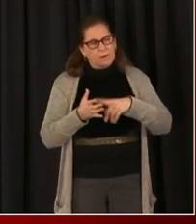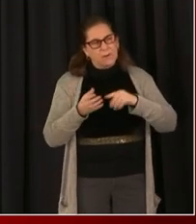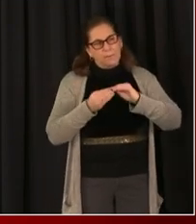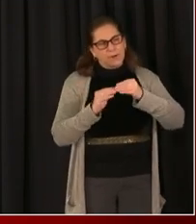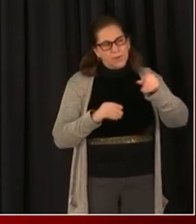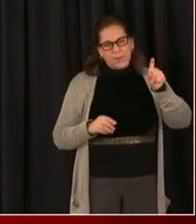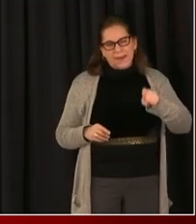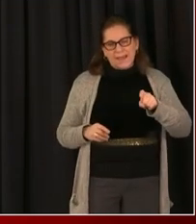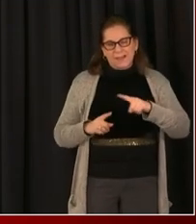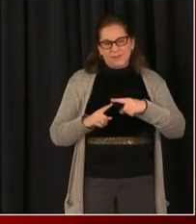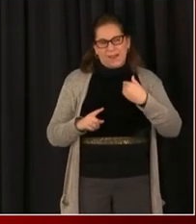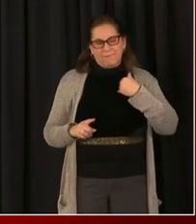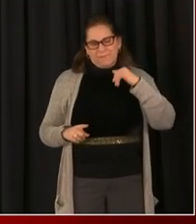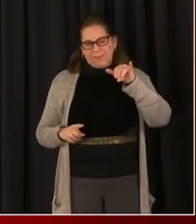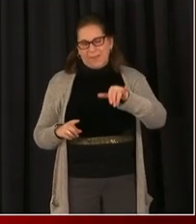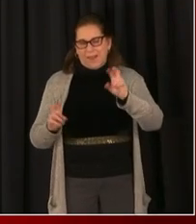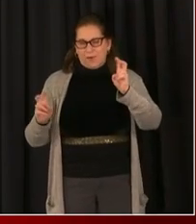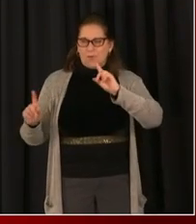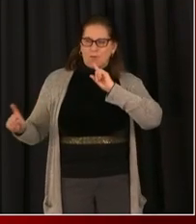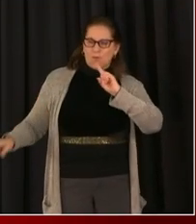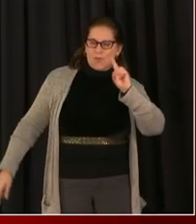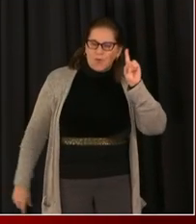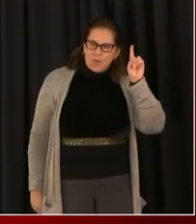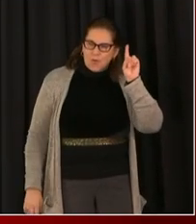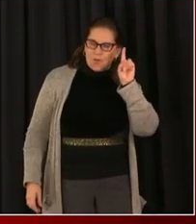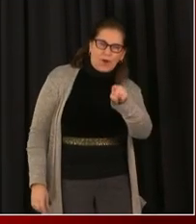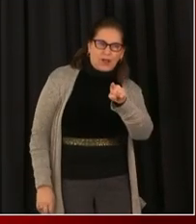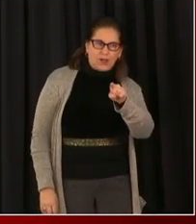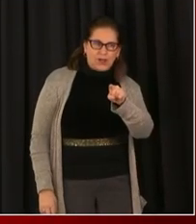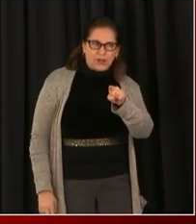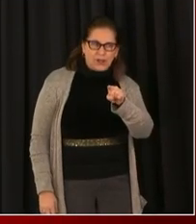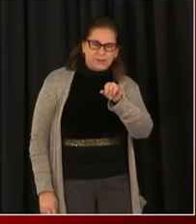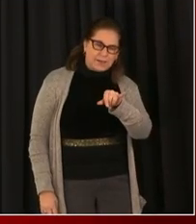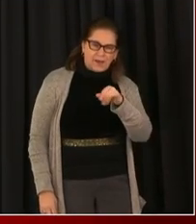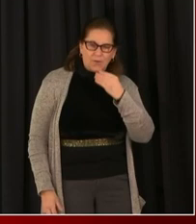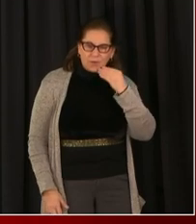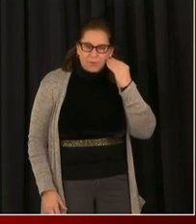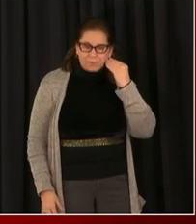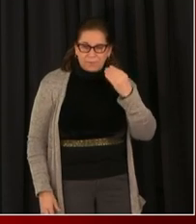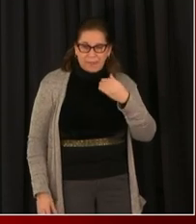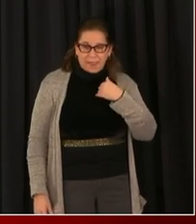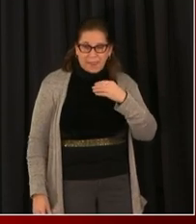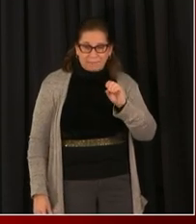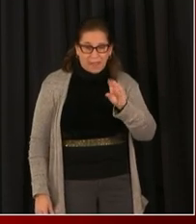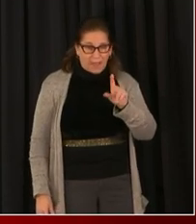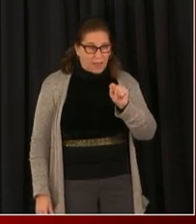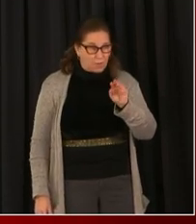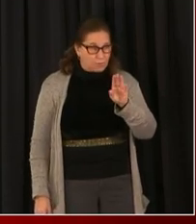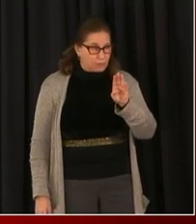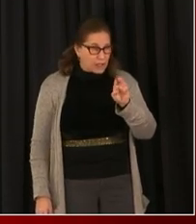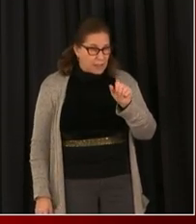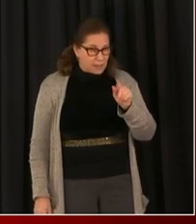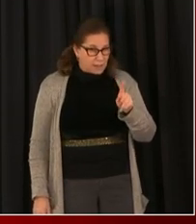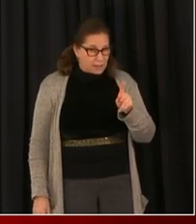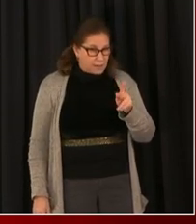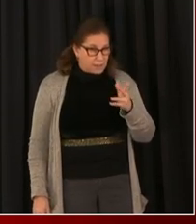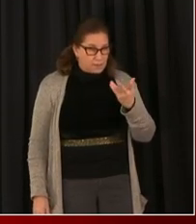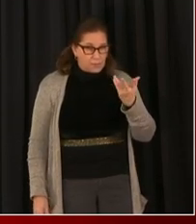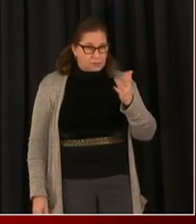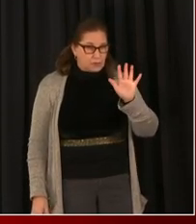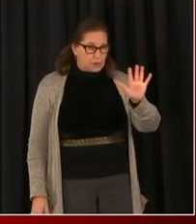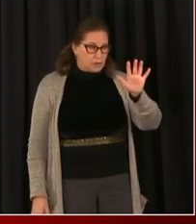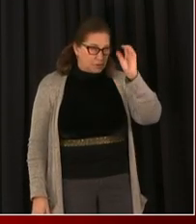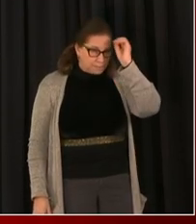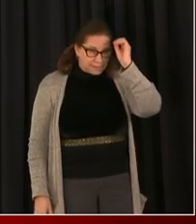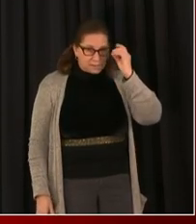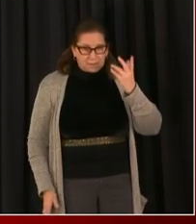that. Is there a number, or now that we're reporting on outbreaks, are those also weighing into that potential decision? I